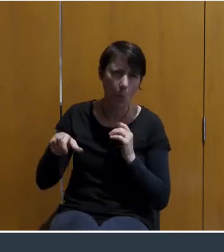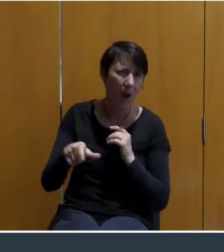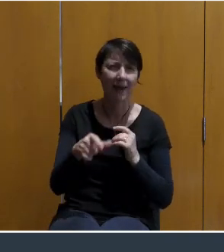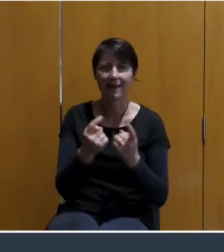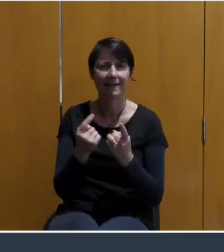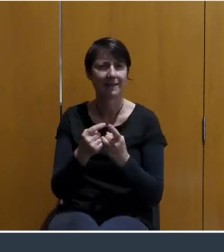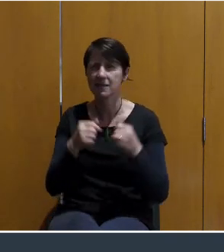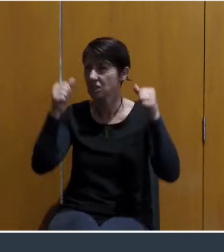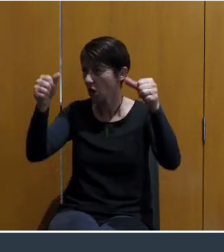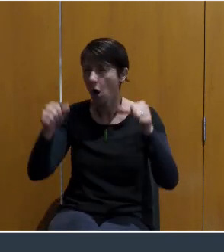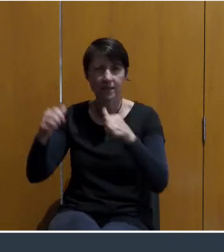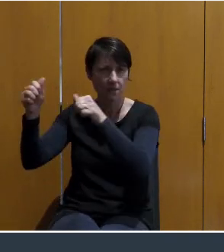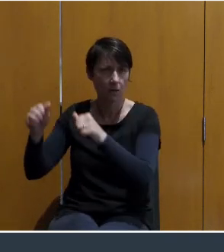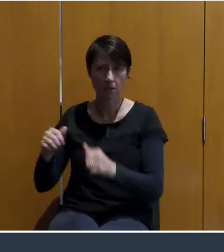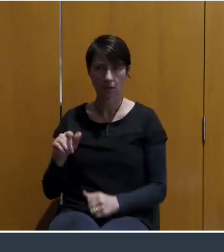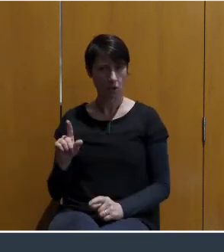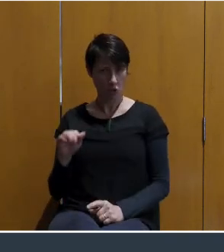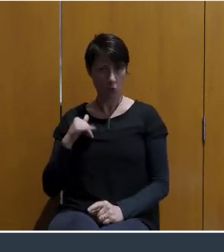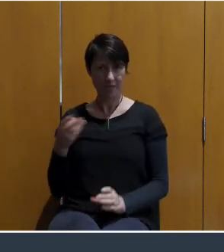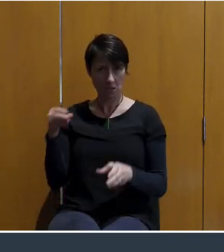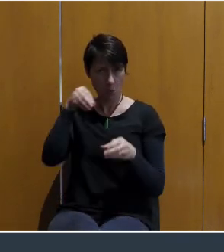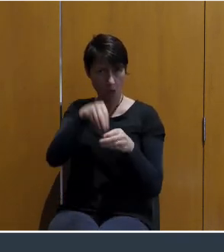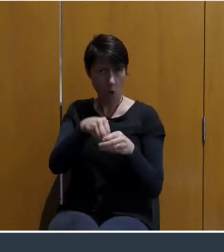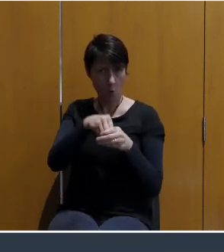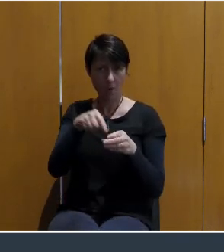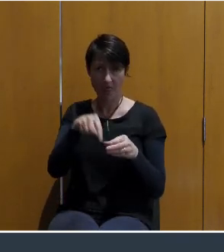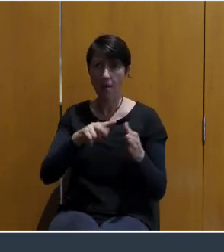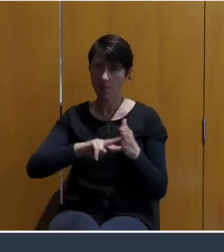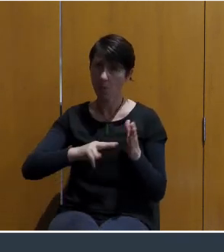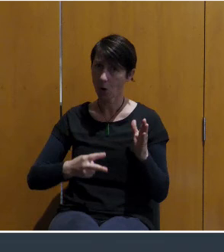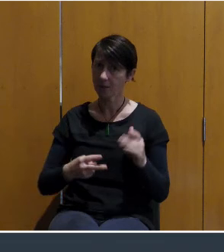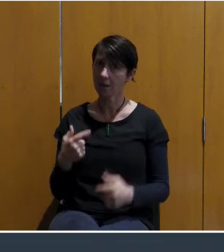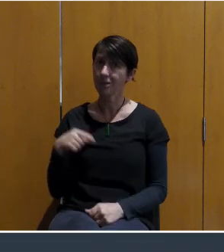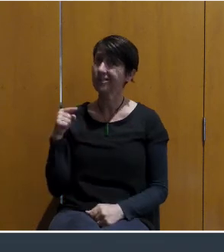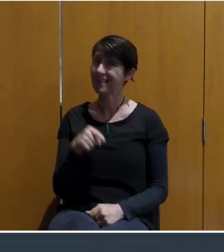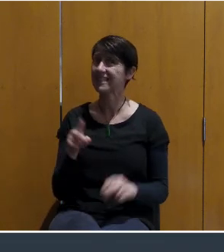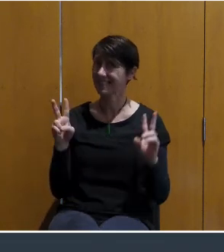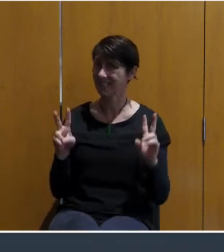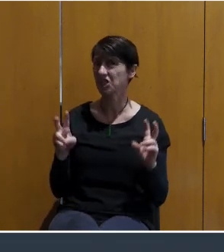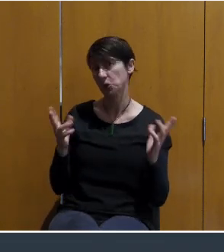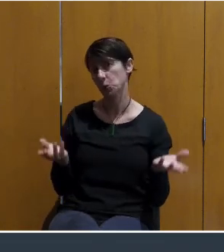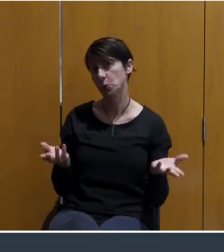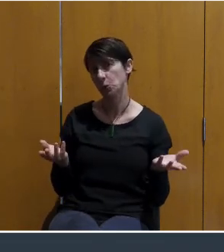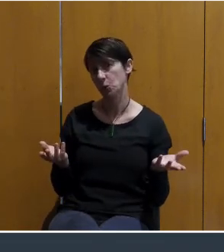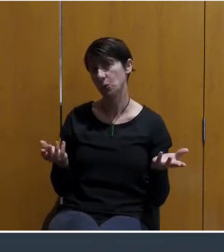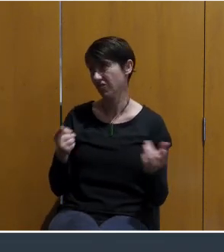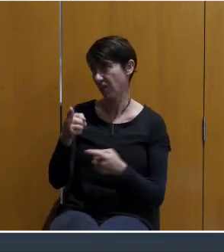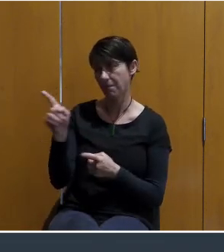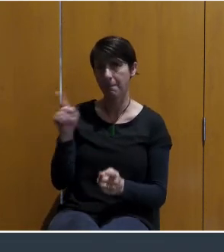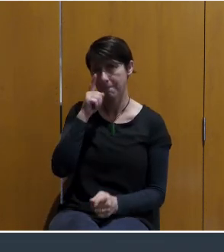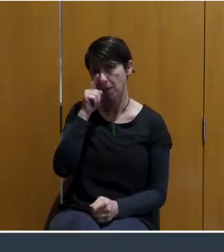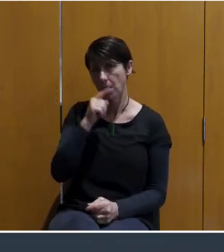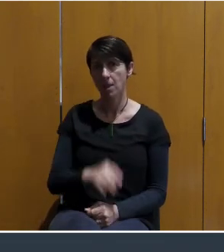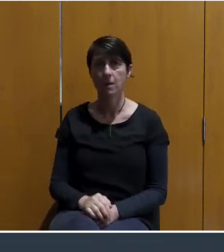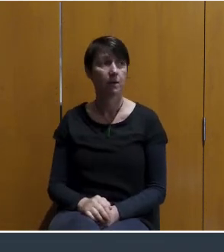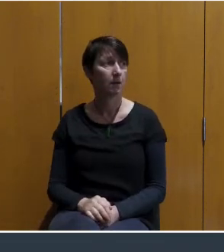in the policy, or because, that is obviously an issue that the public have got?